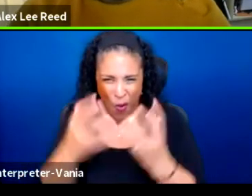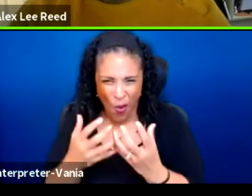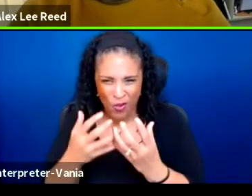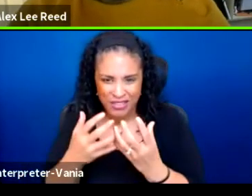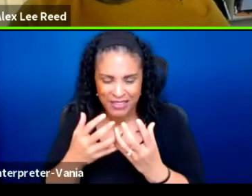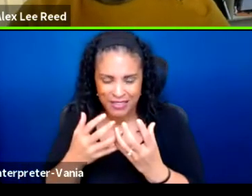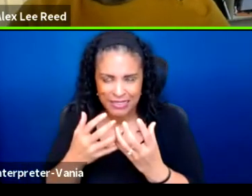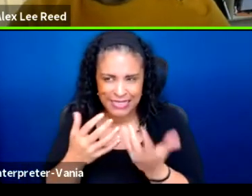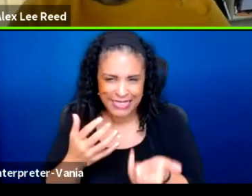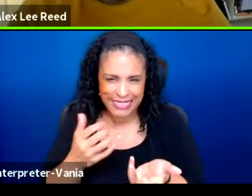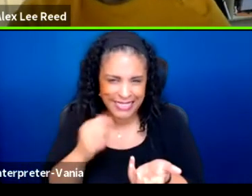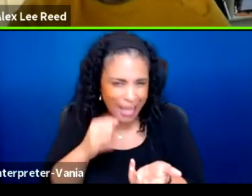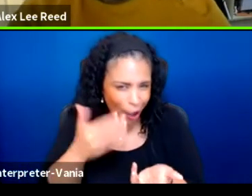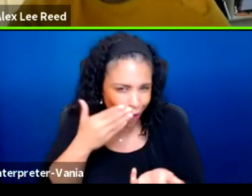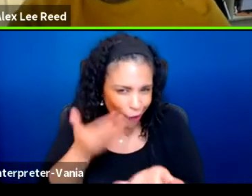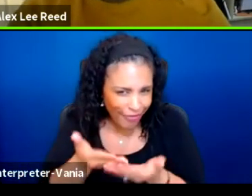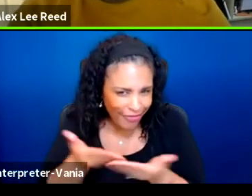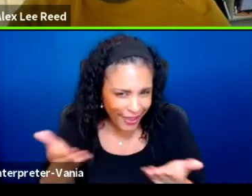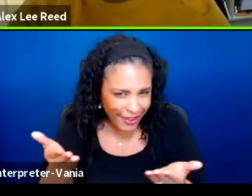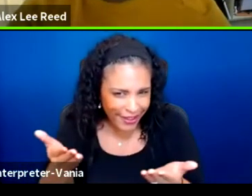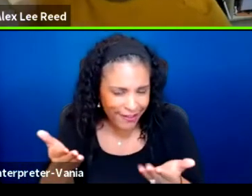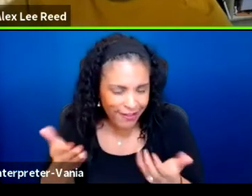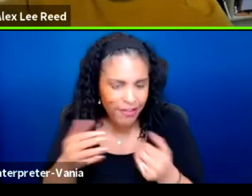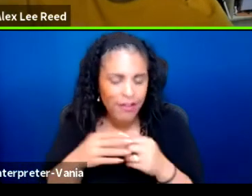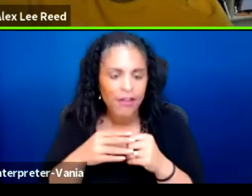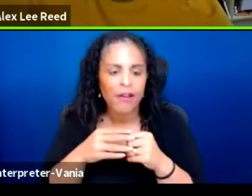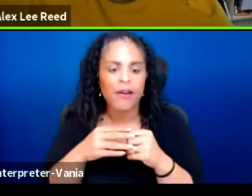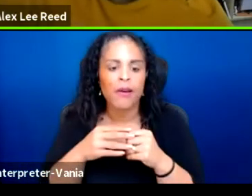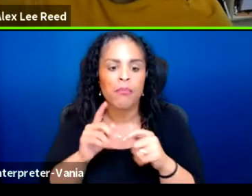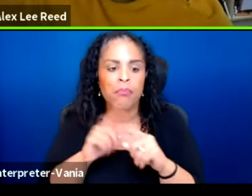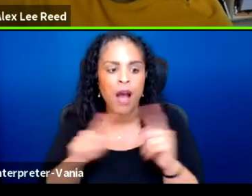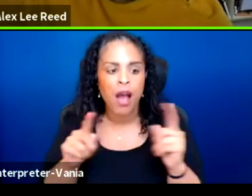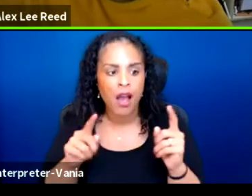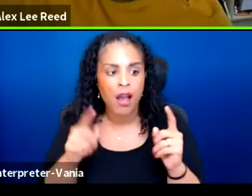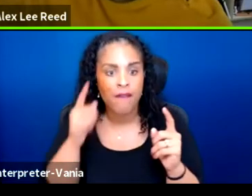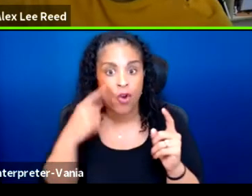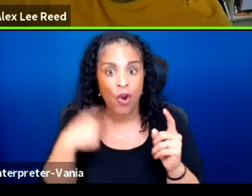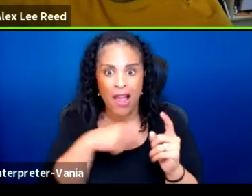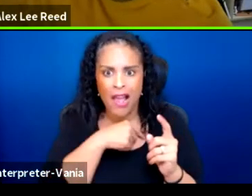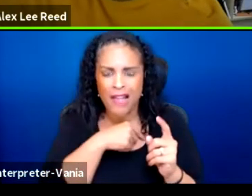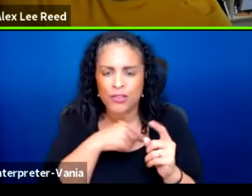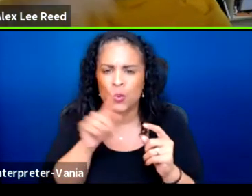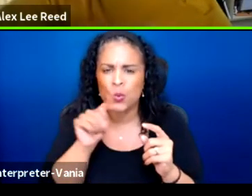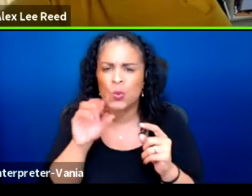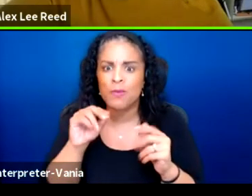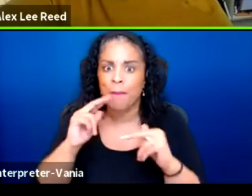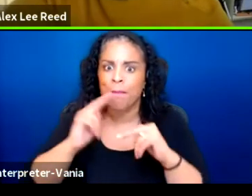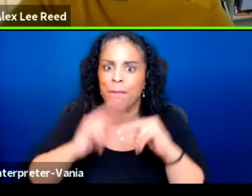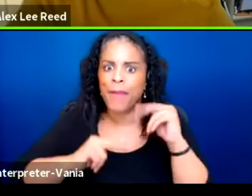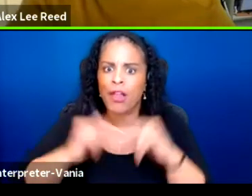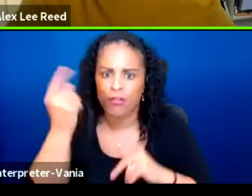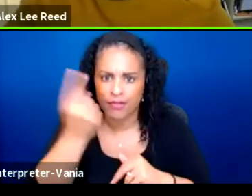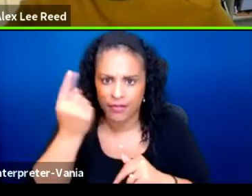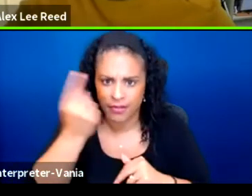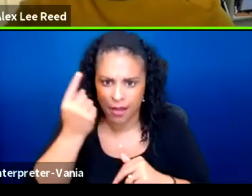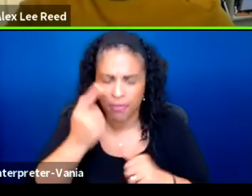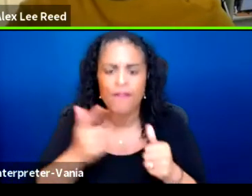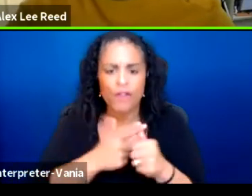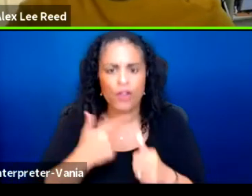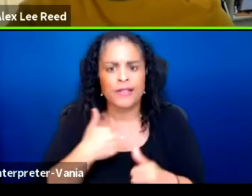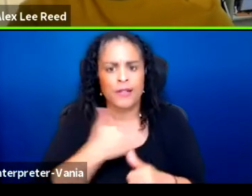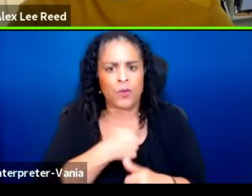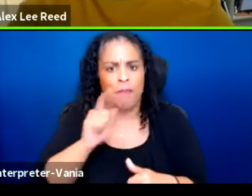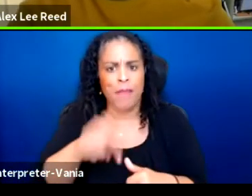that's not the thing so much, right? But in order to build something, right, we first have to